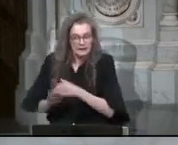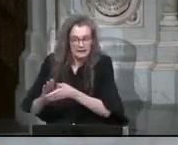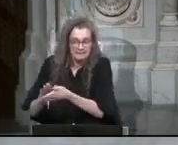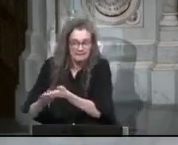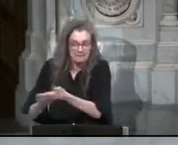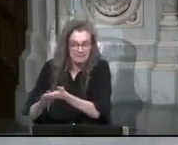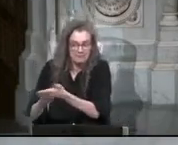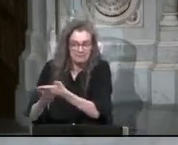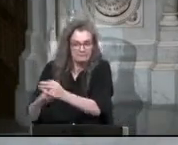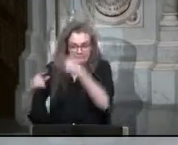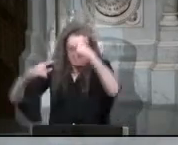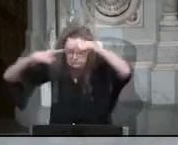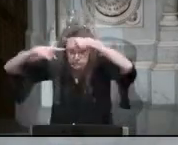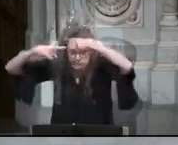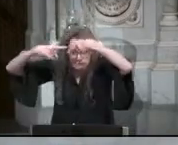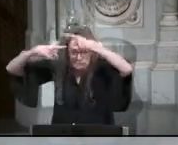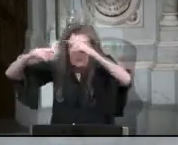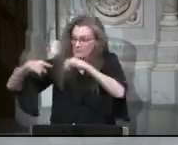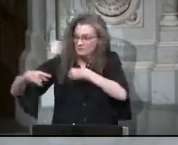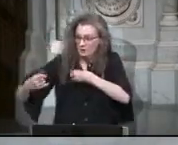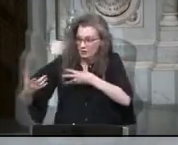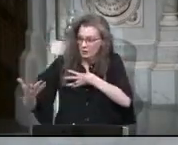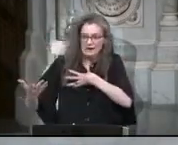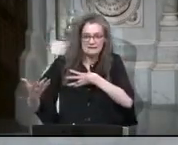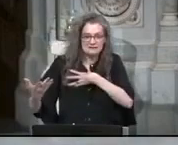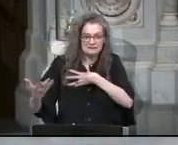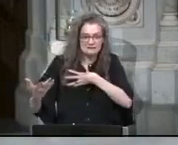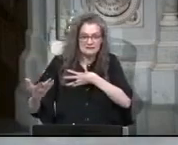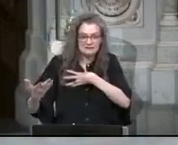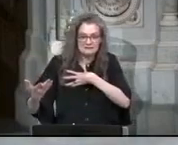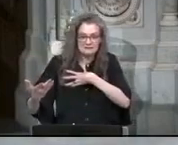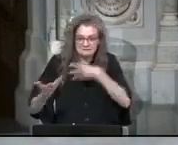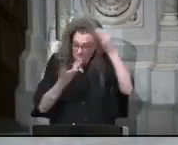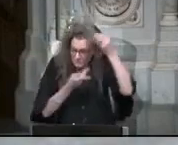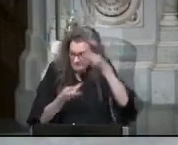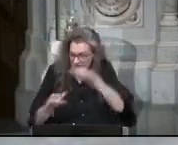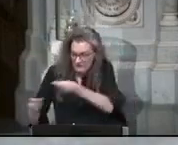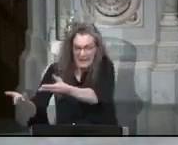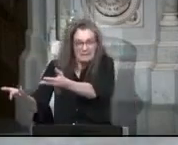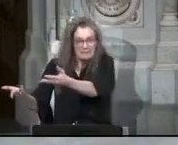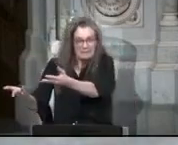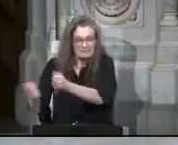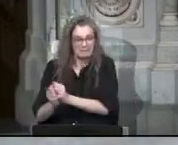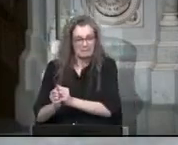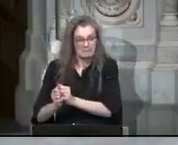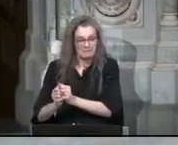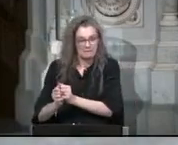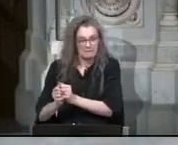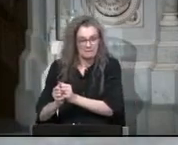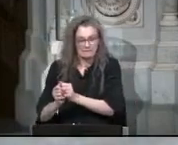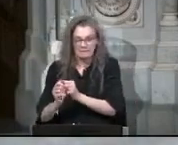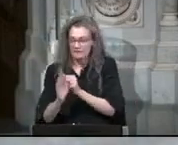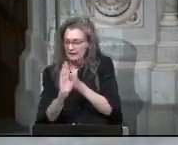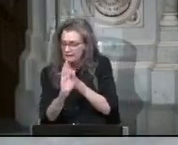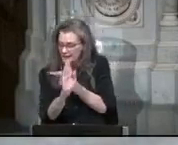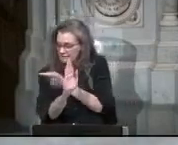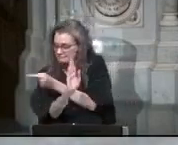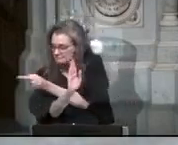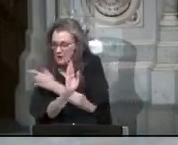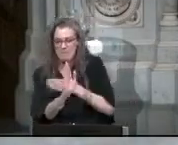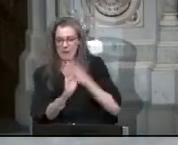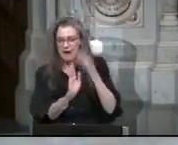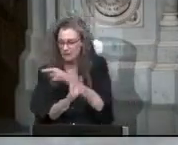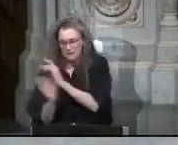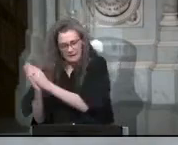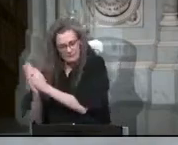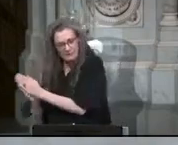but thinking with the grace of the Holy Spirit, and they slowly turned off the rest of the homily